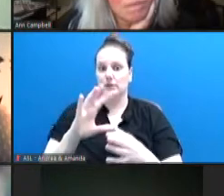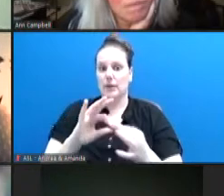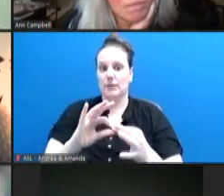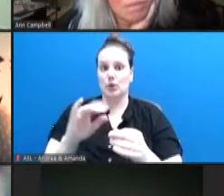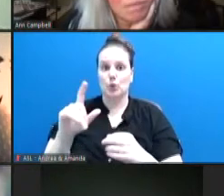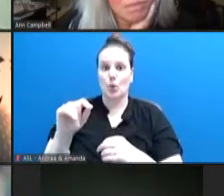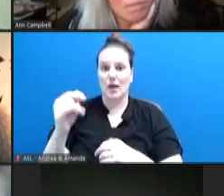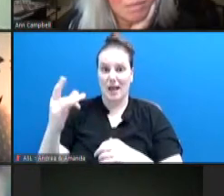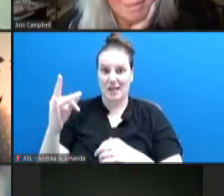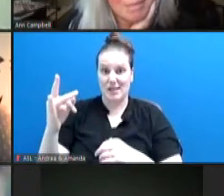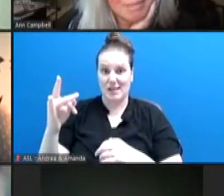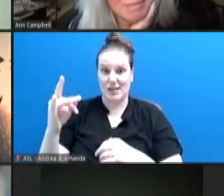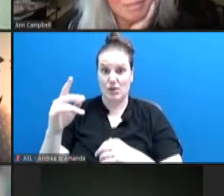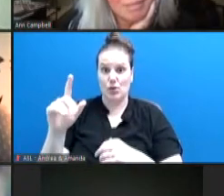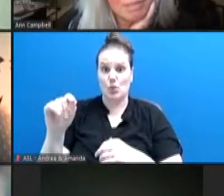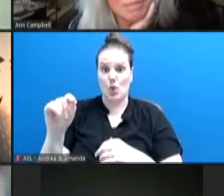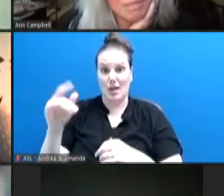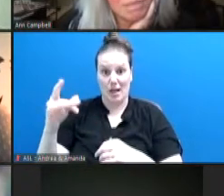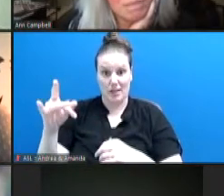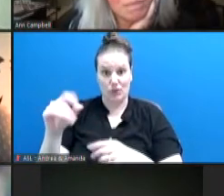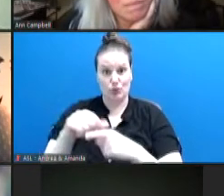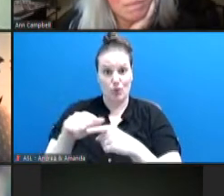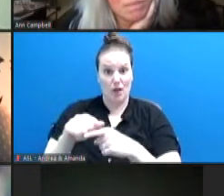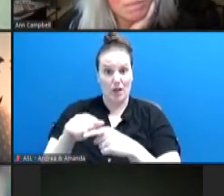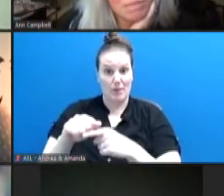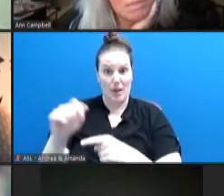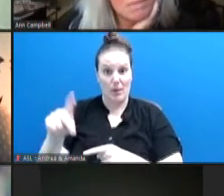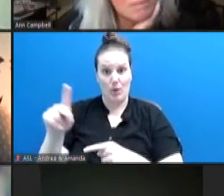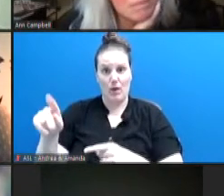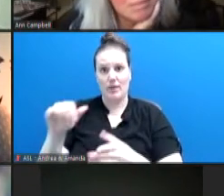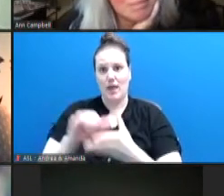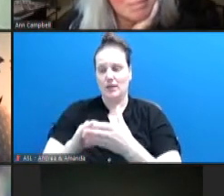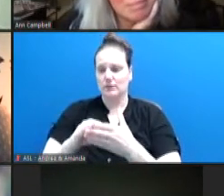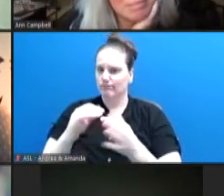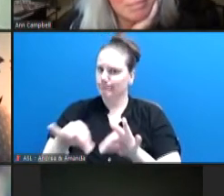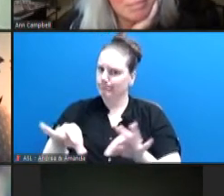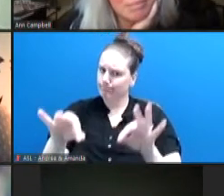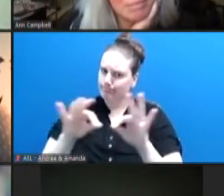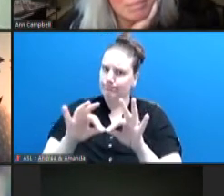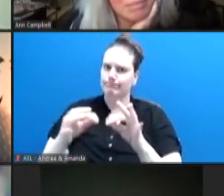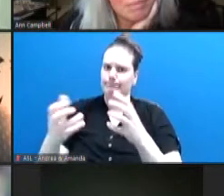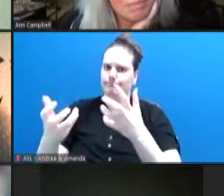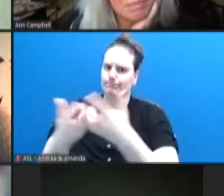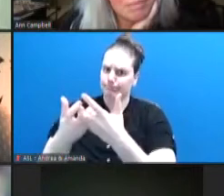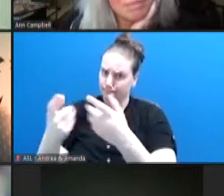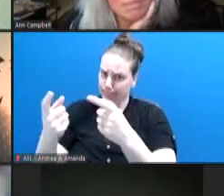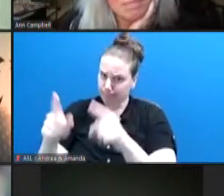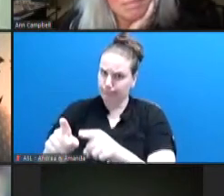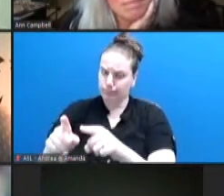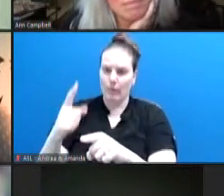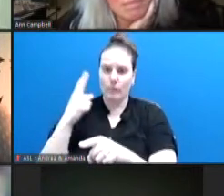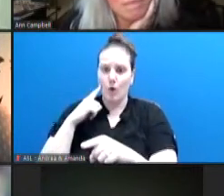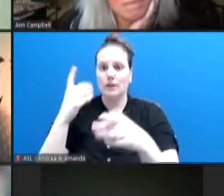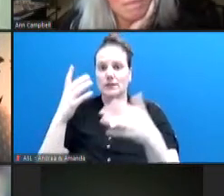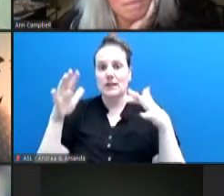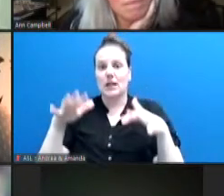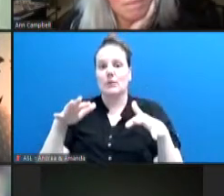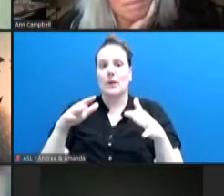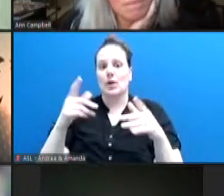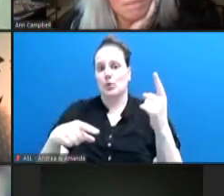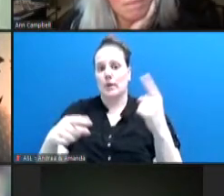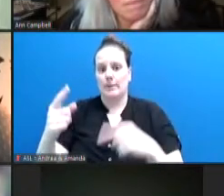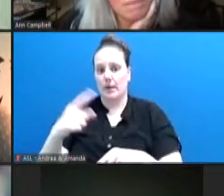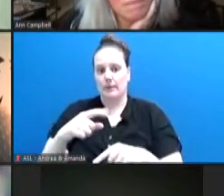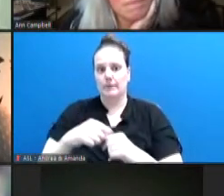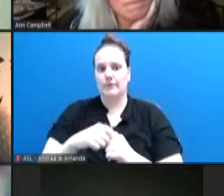training PowerPoint slides. Training is a critical compliance area for the Police Bureau related to the settlement agreement.